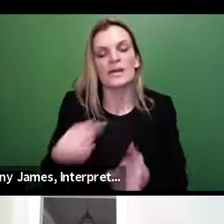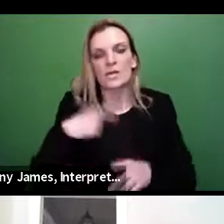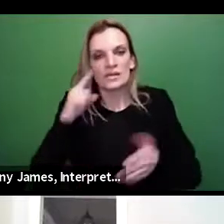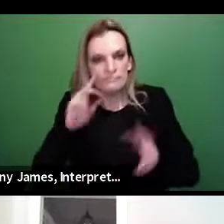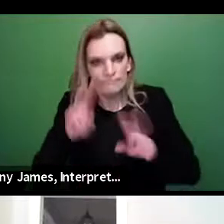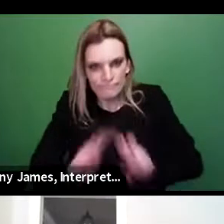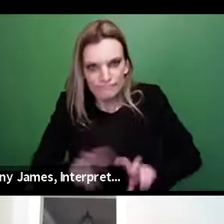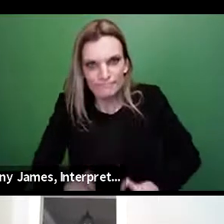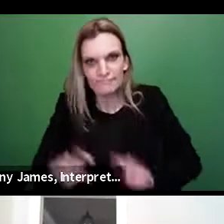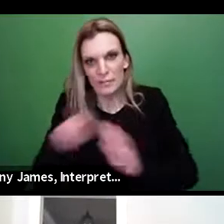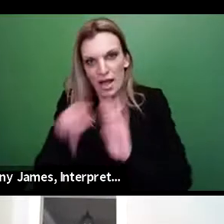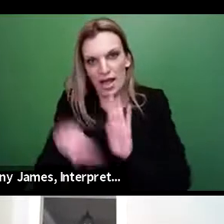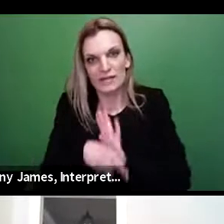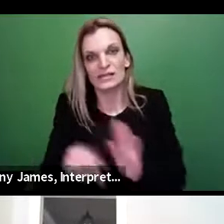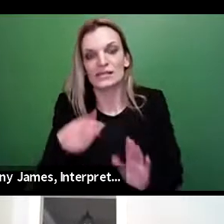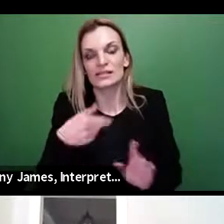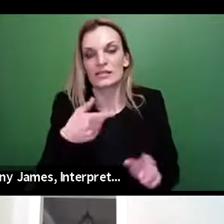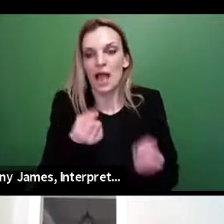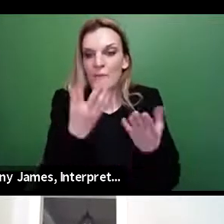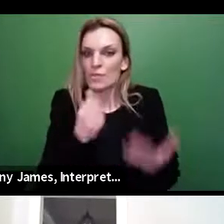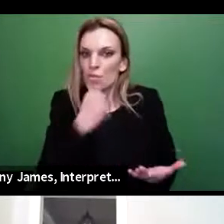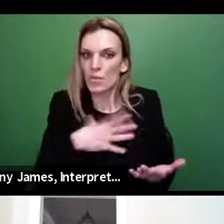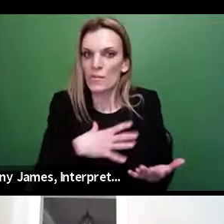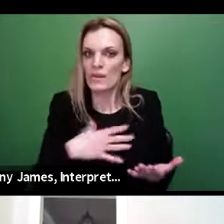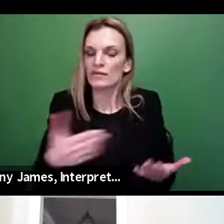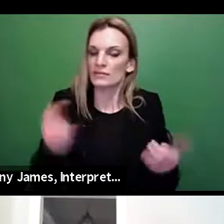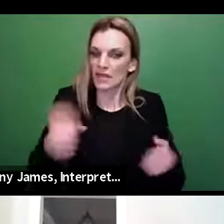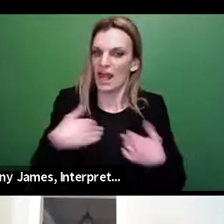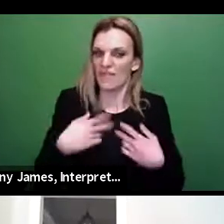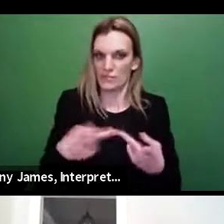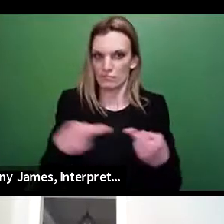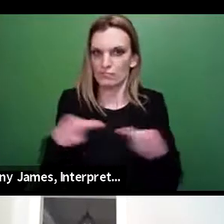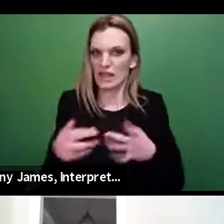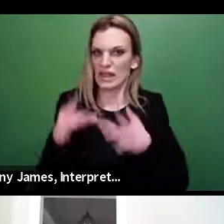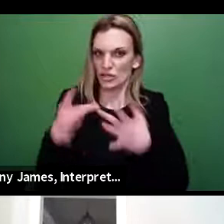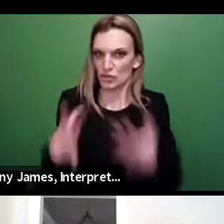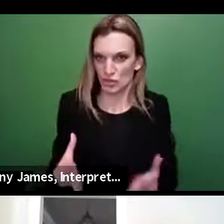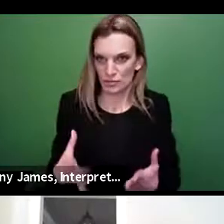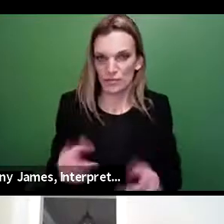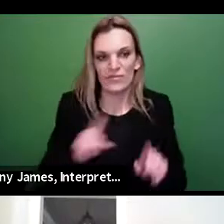women serving in publicly visible leadership roles across